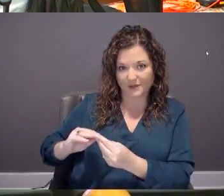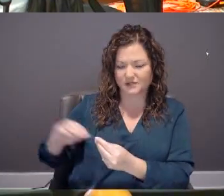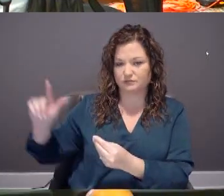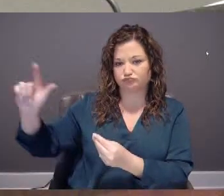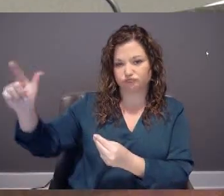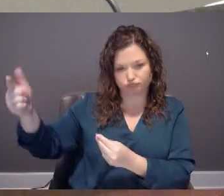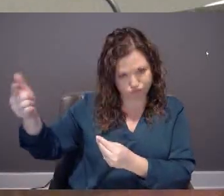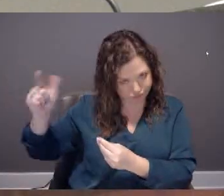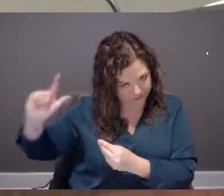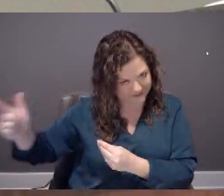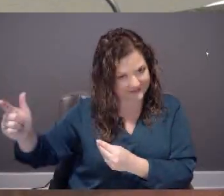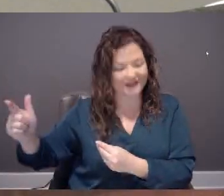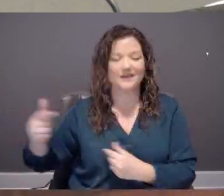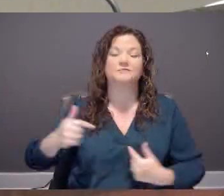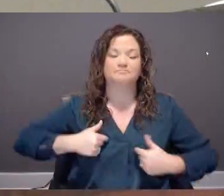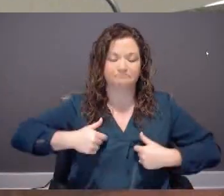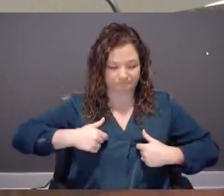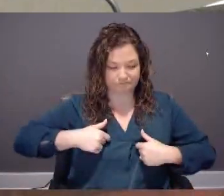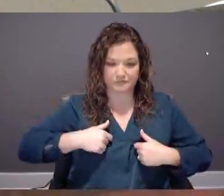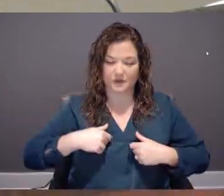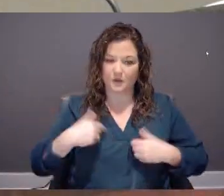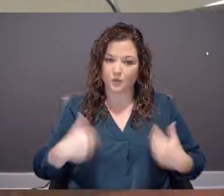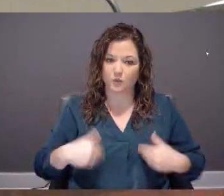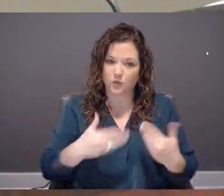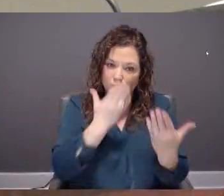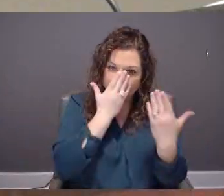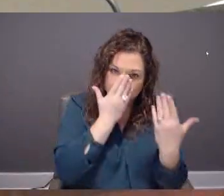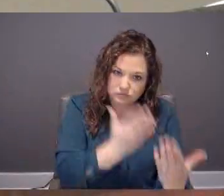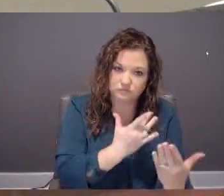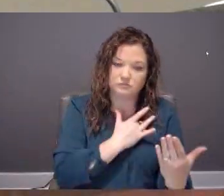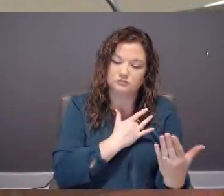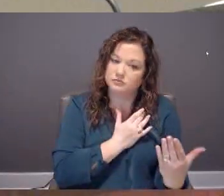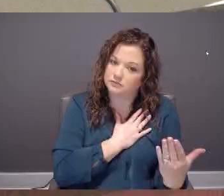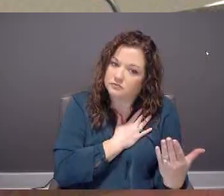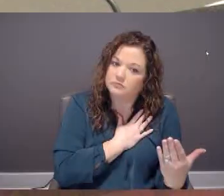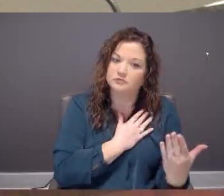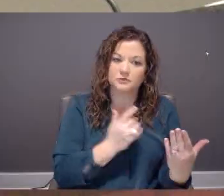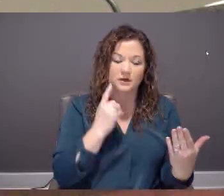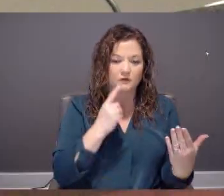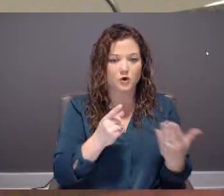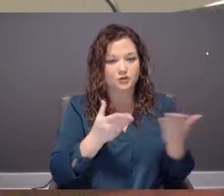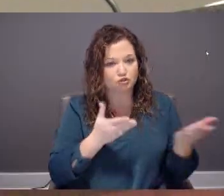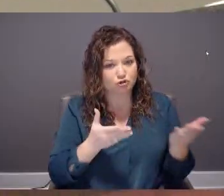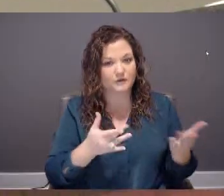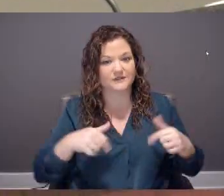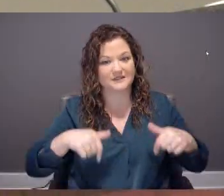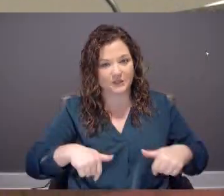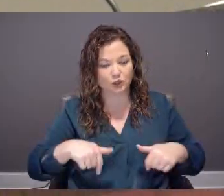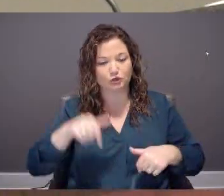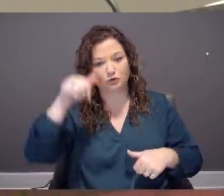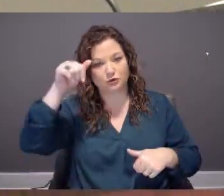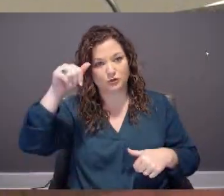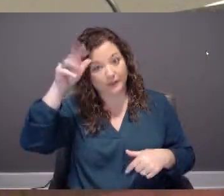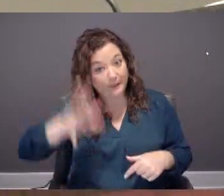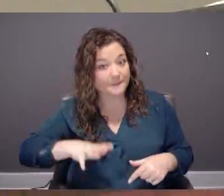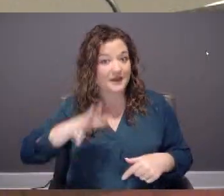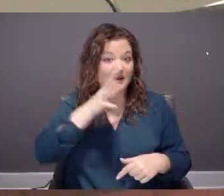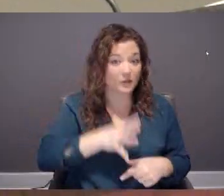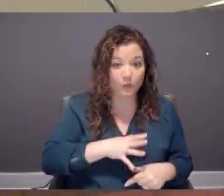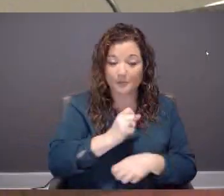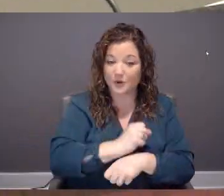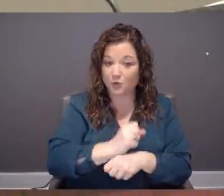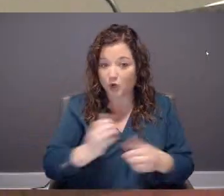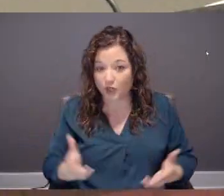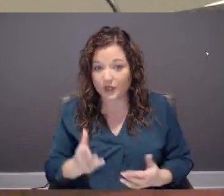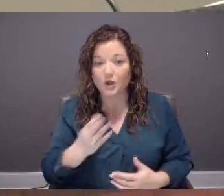the service of our men and women that we have here at the city and beyond, that both that work at the city and that live in the city of